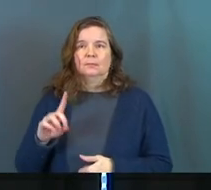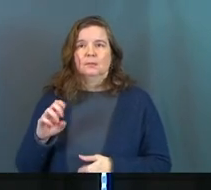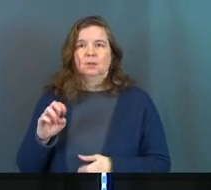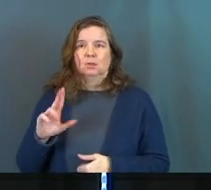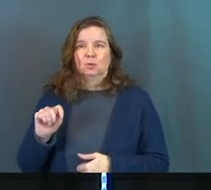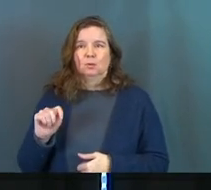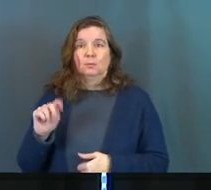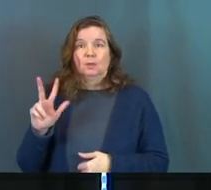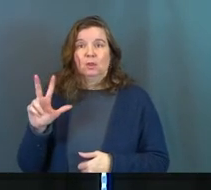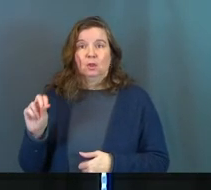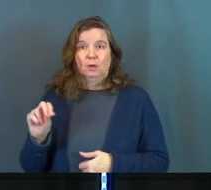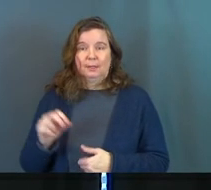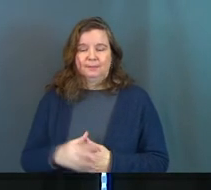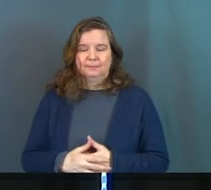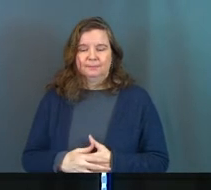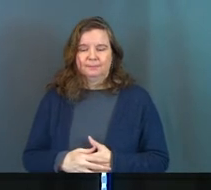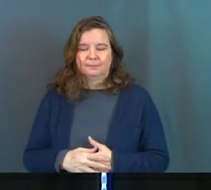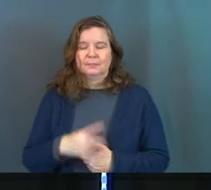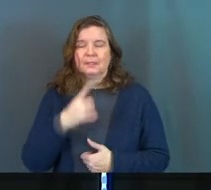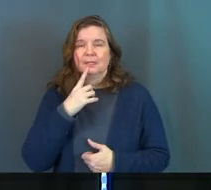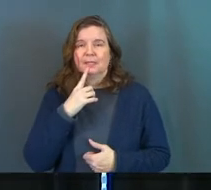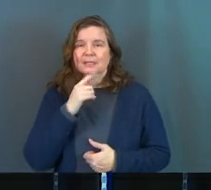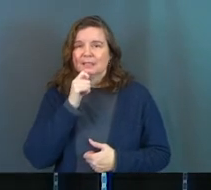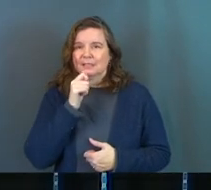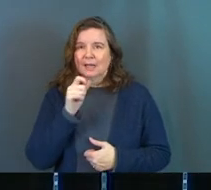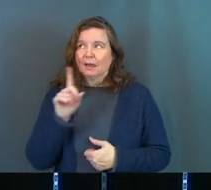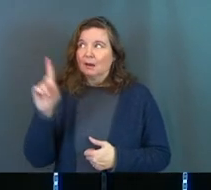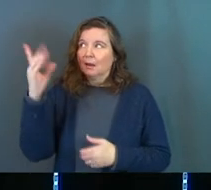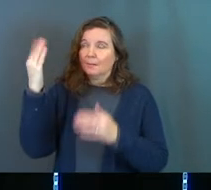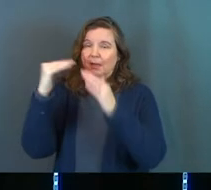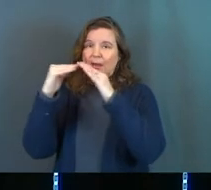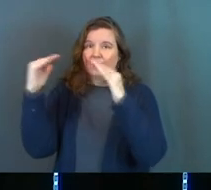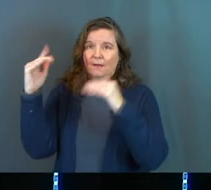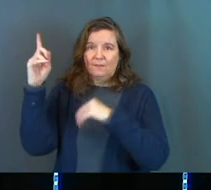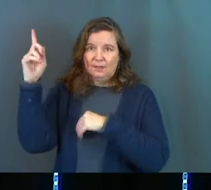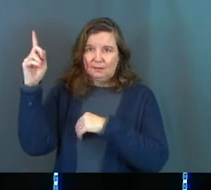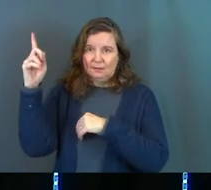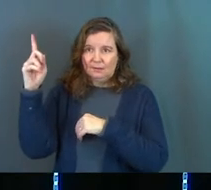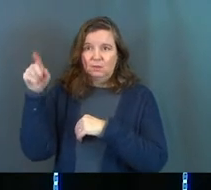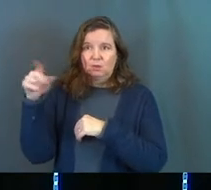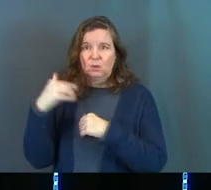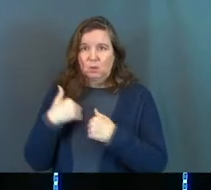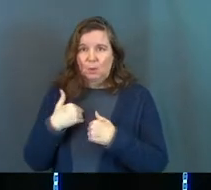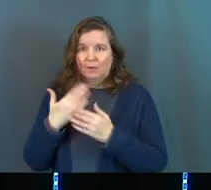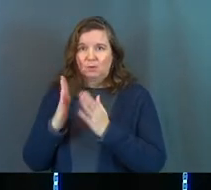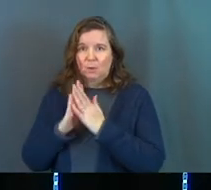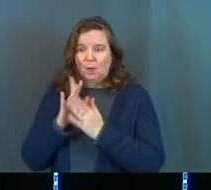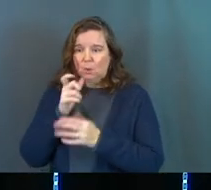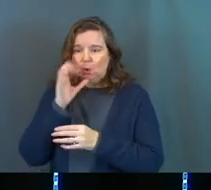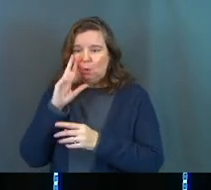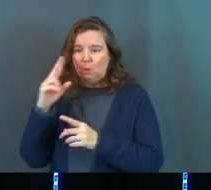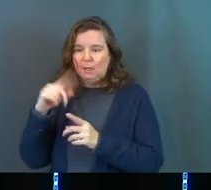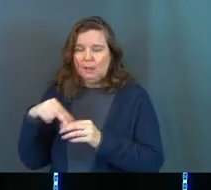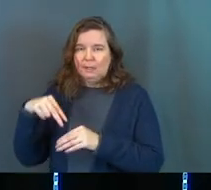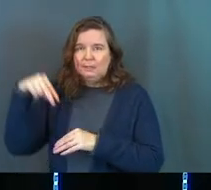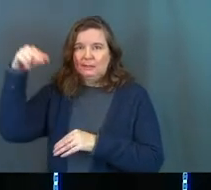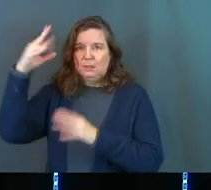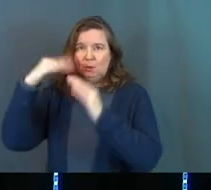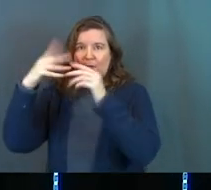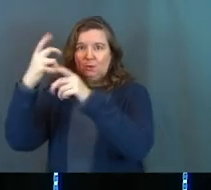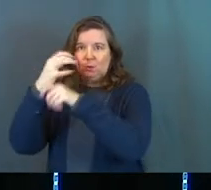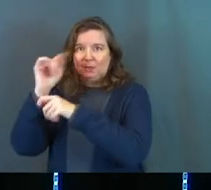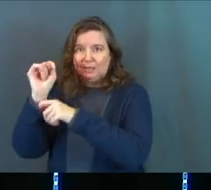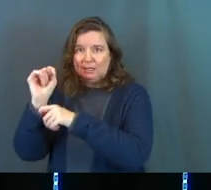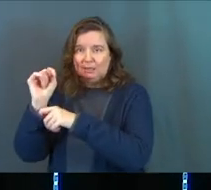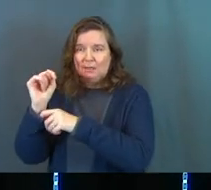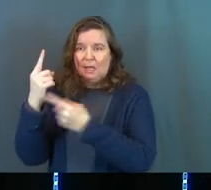Deuteronomy 30 says, "It is not up in heaven so that you have to ask who will ascend into heaven to get